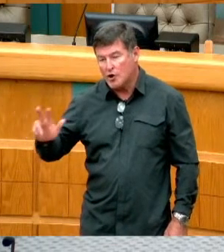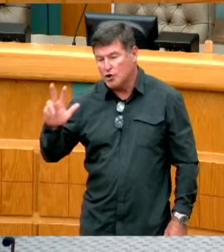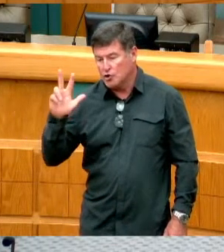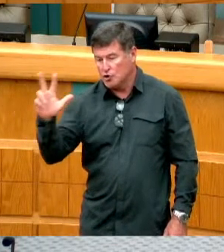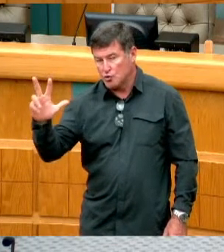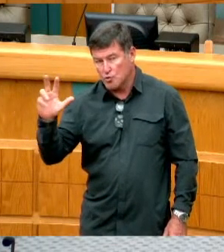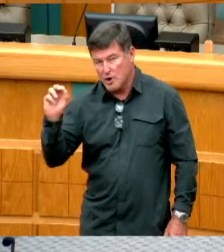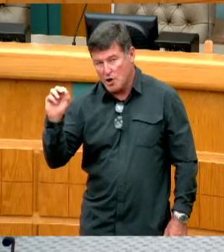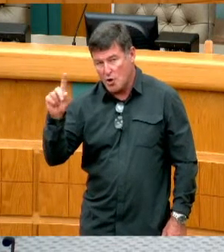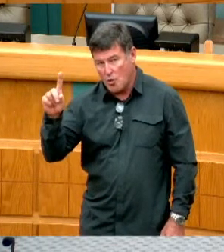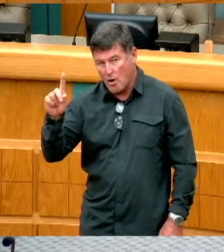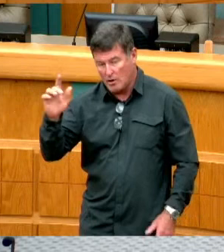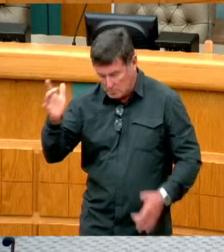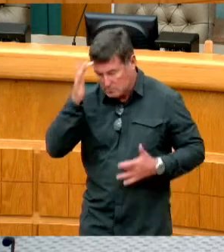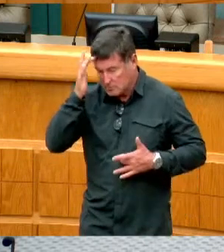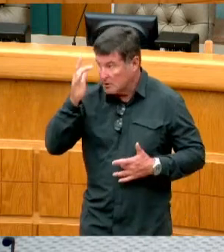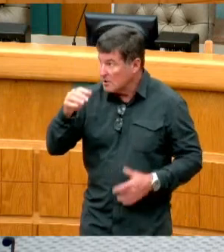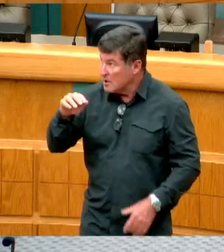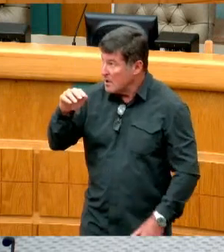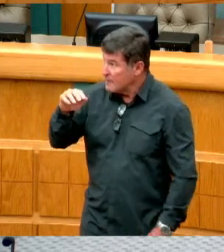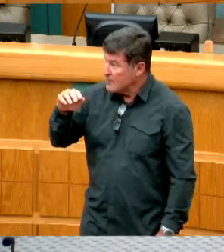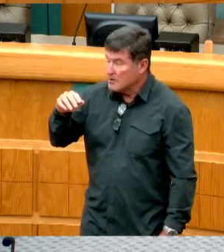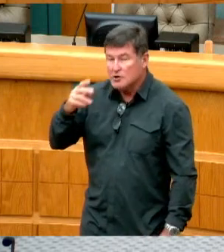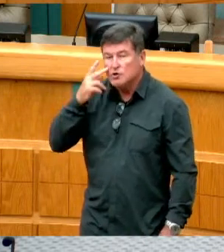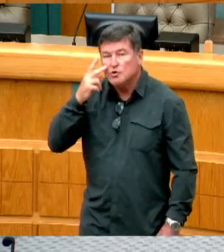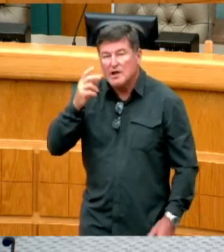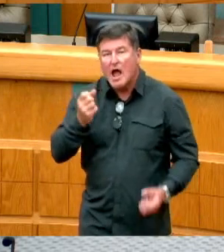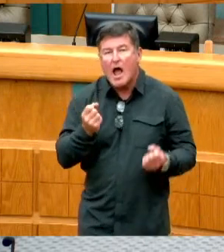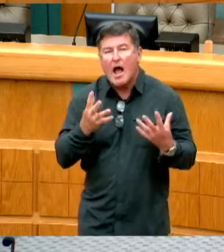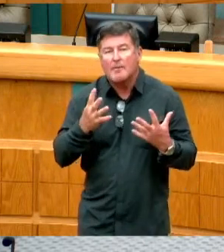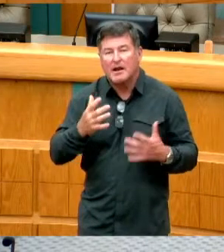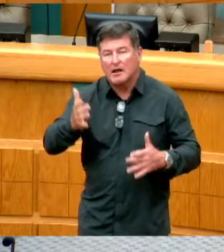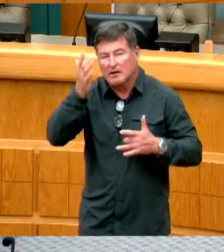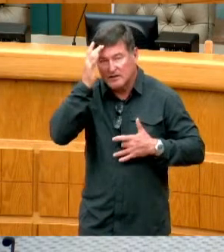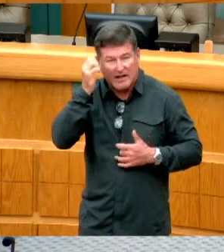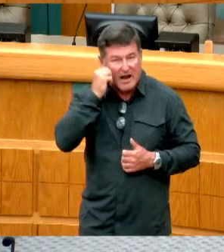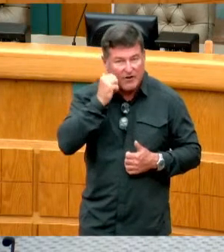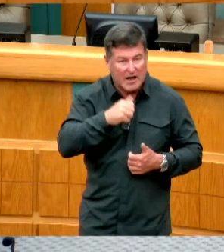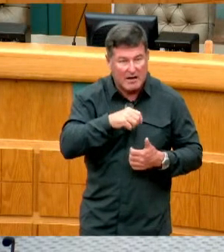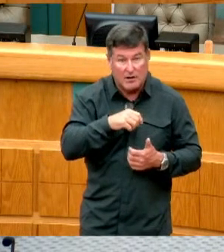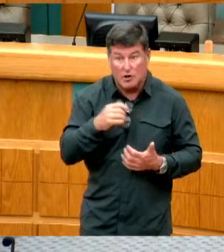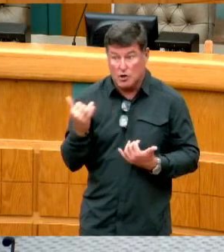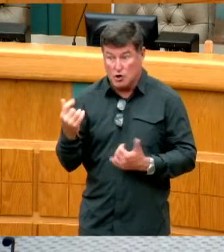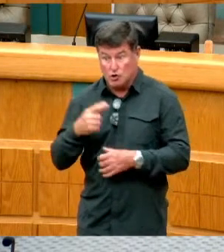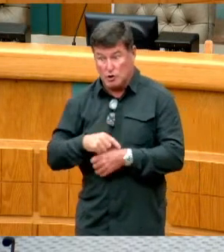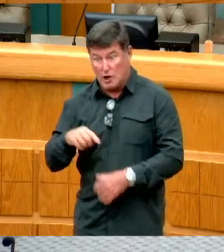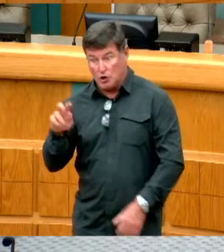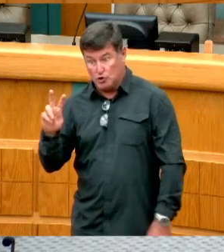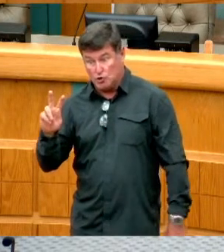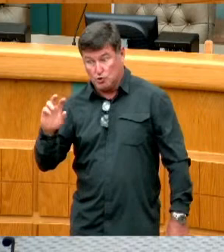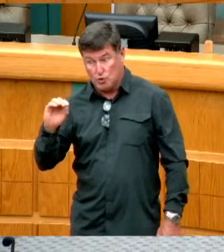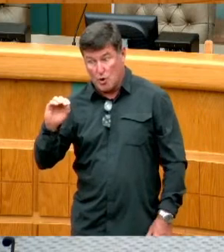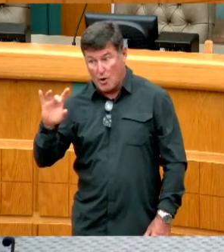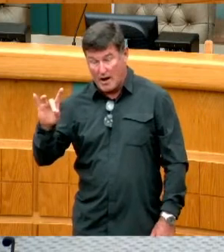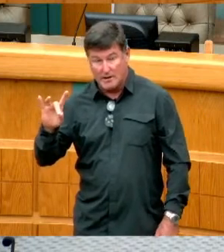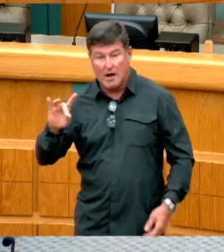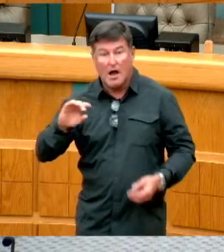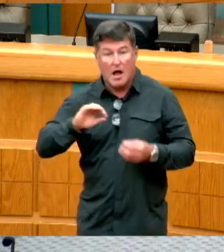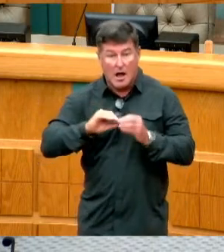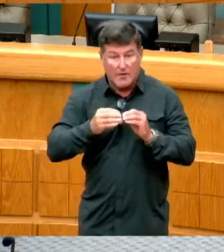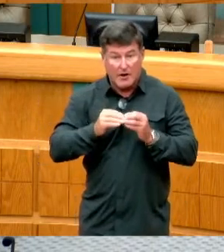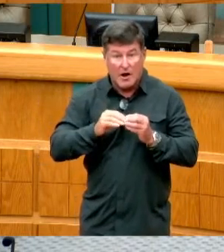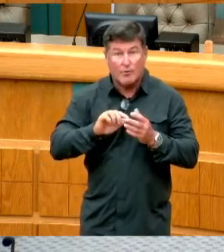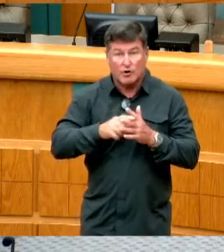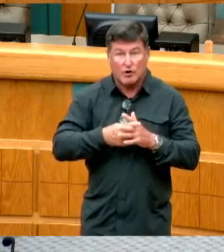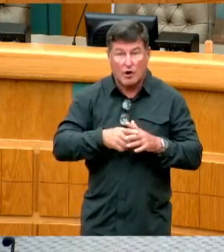cases. And if you just look, it gives you a daily count. And today we're at 208. So again, the numbers are starting to go